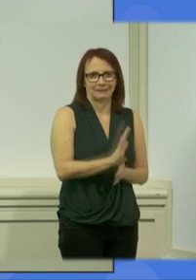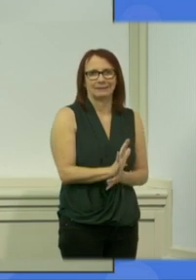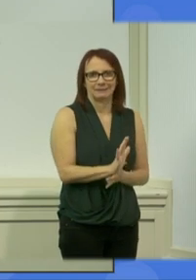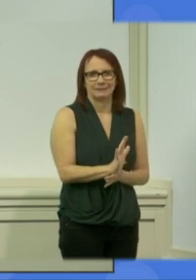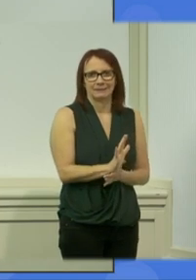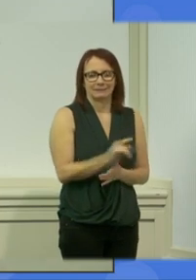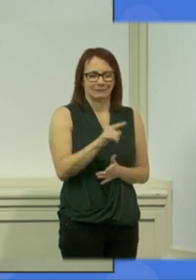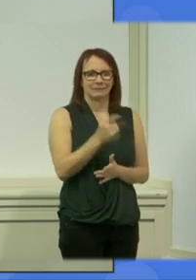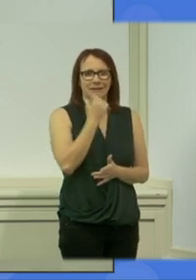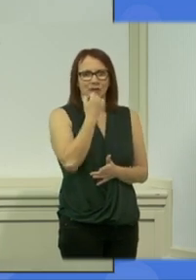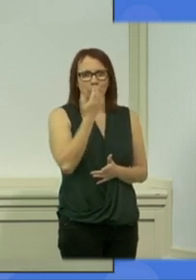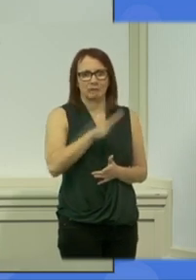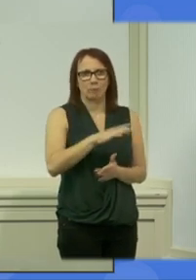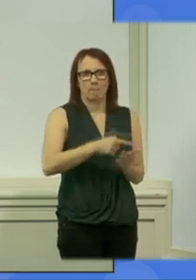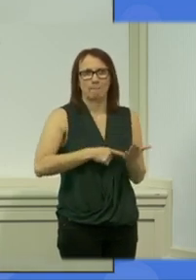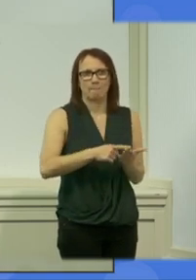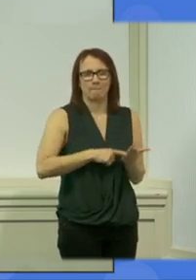This is what these numbers come from.